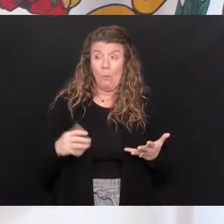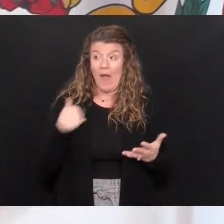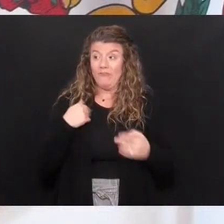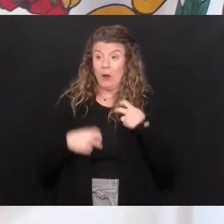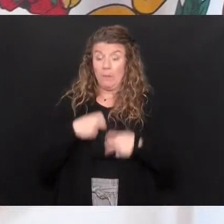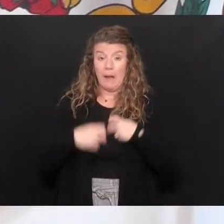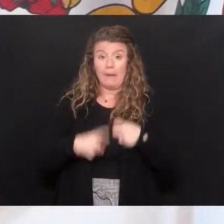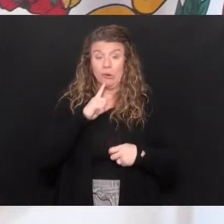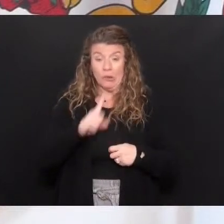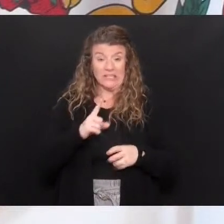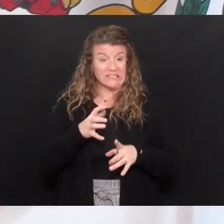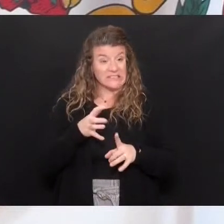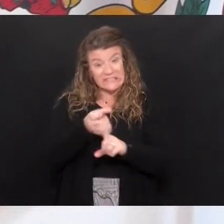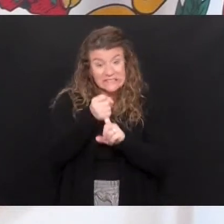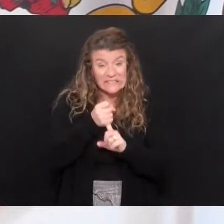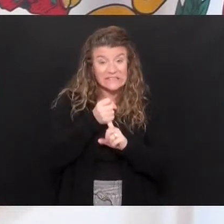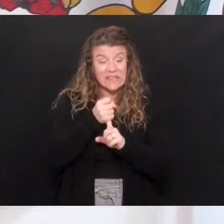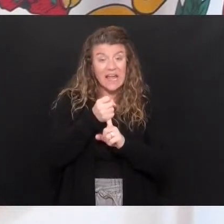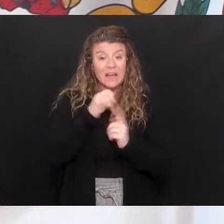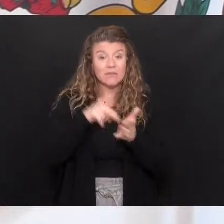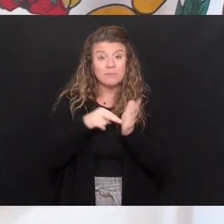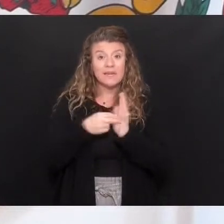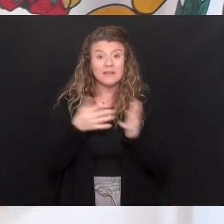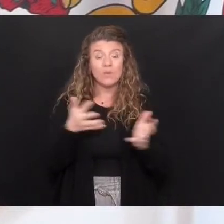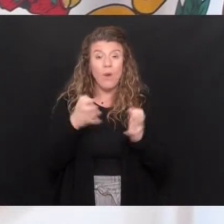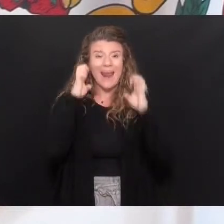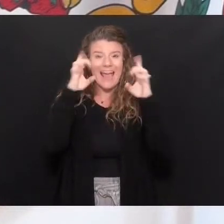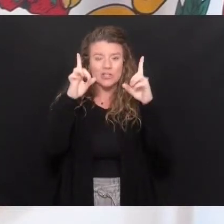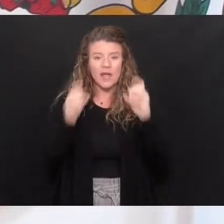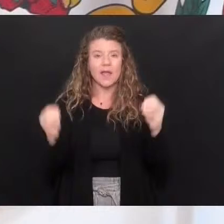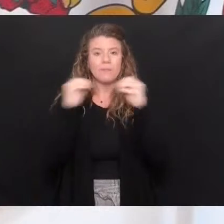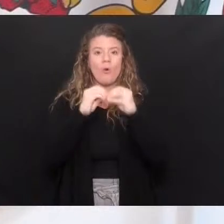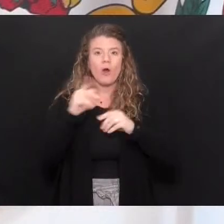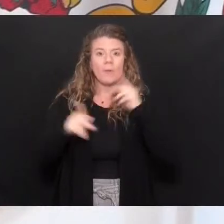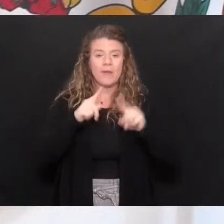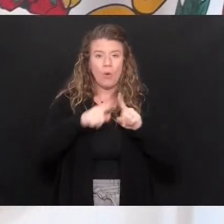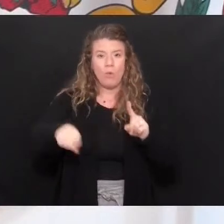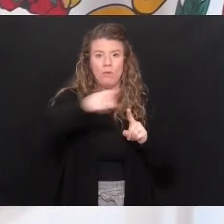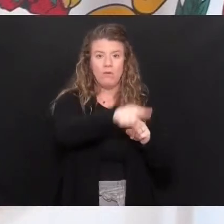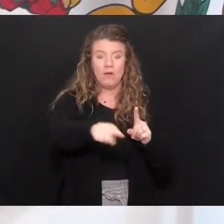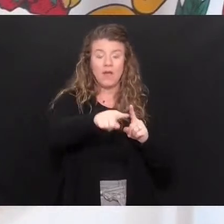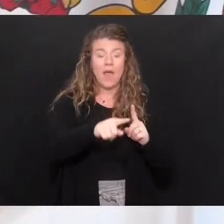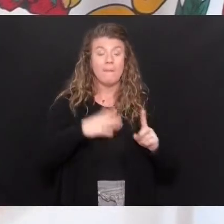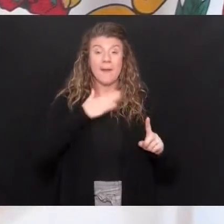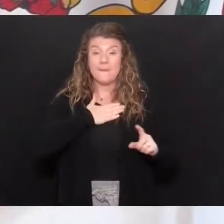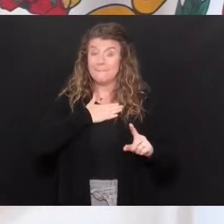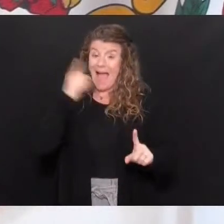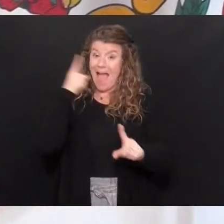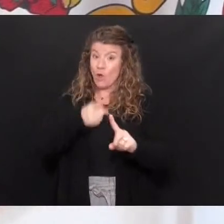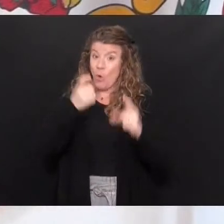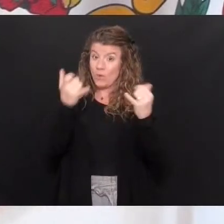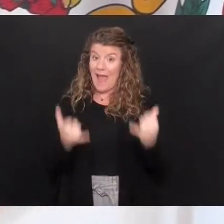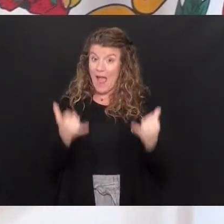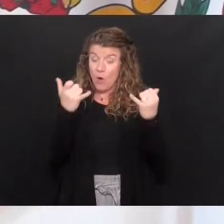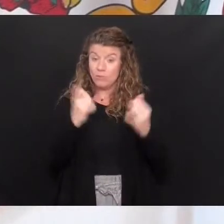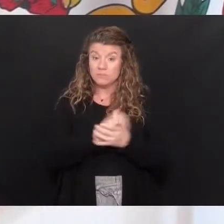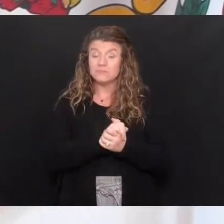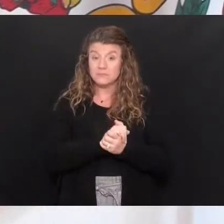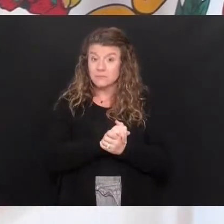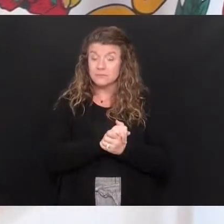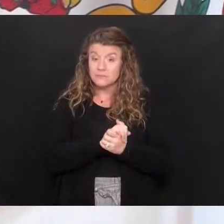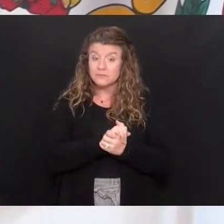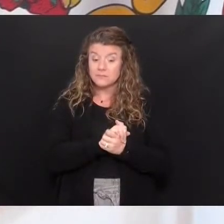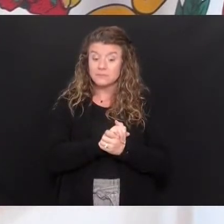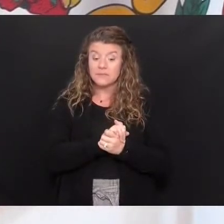get after it and educate more and more and more of our folks. But my goal now is going